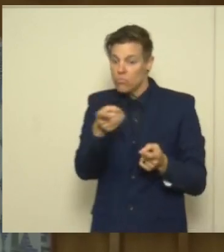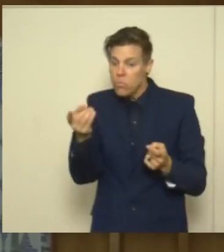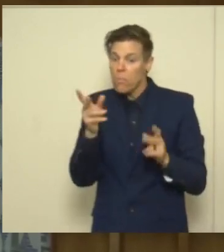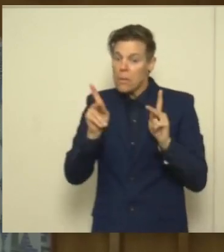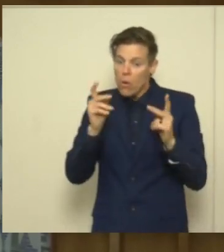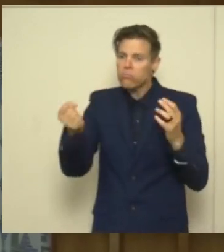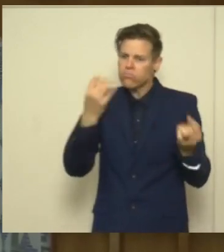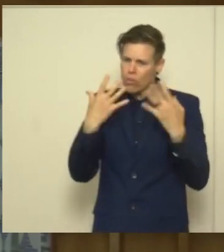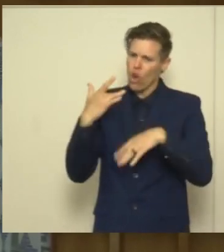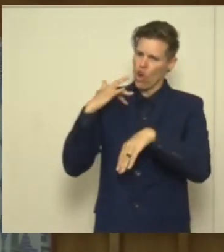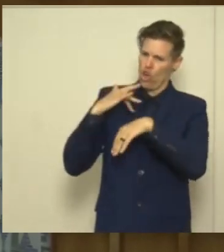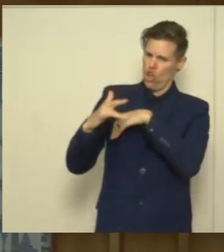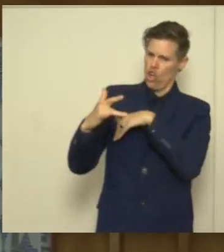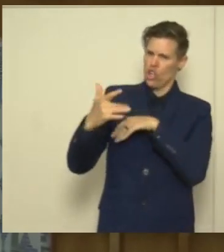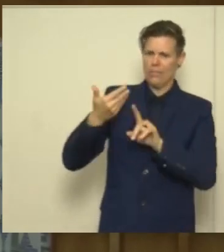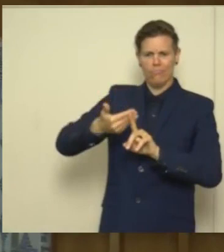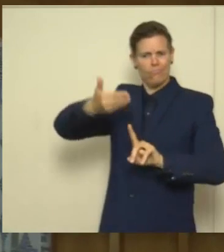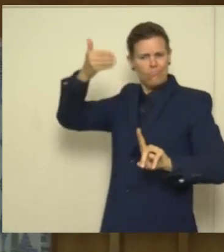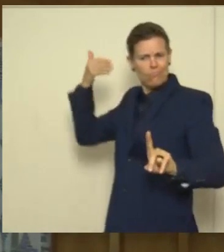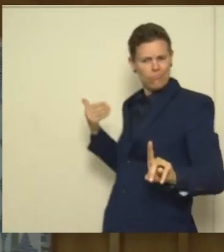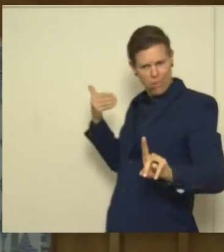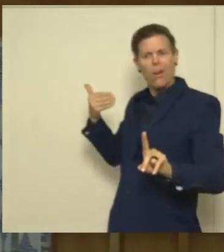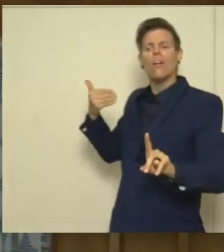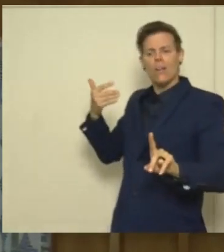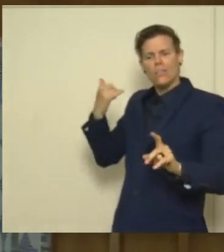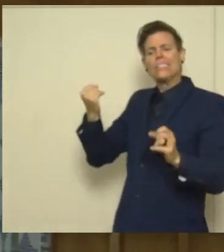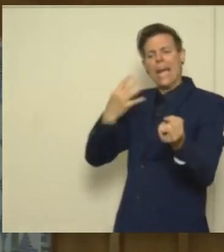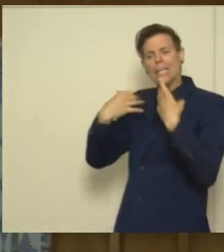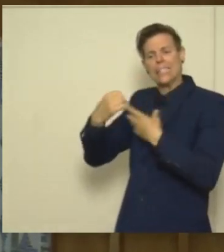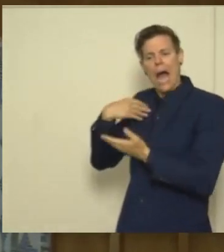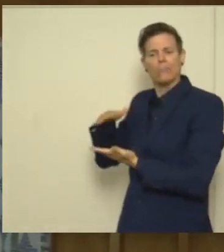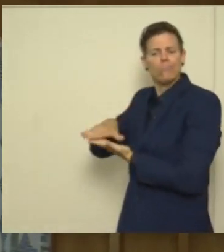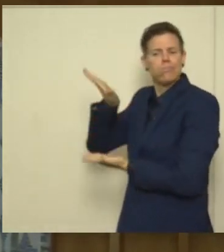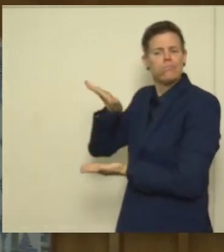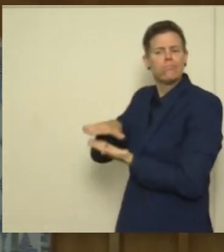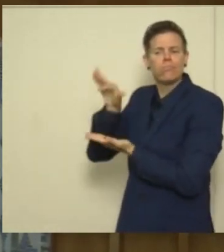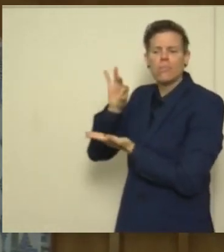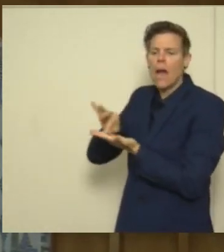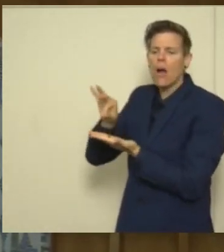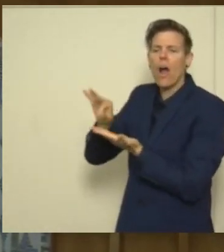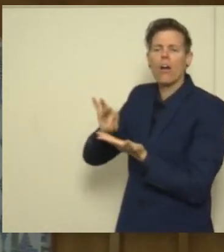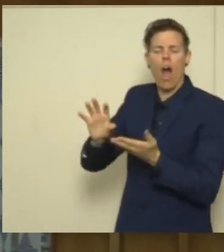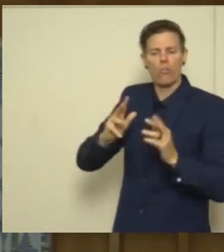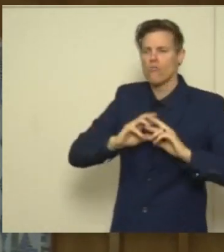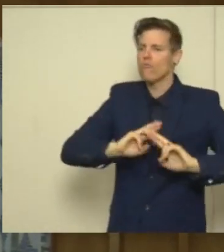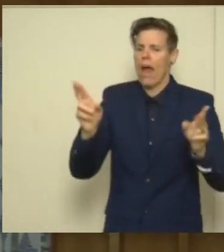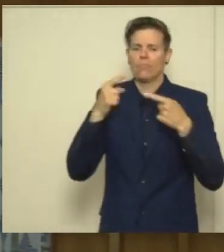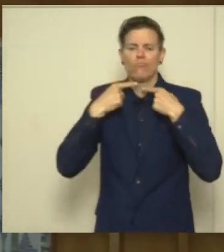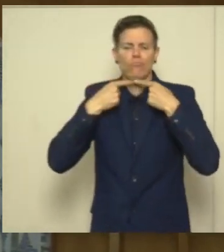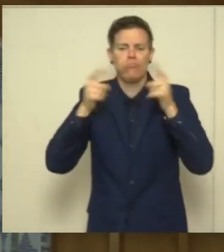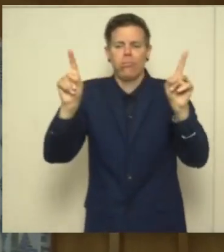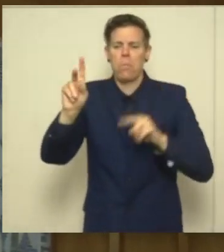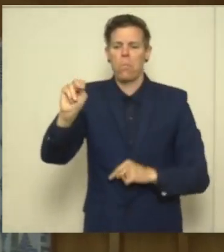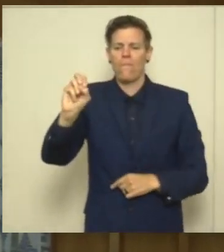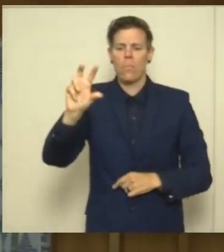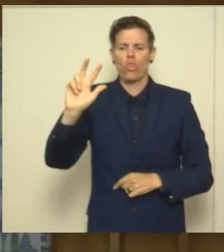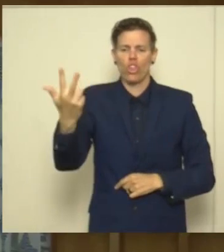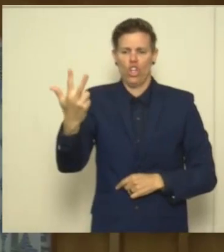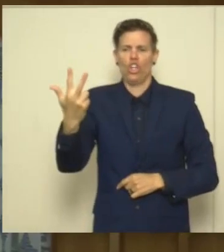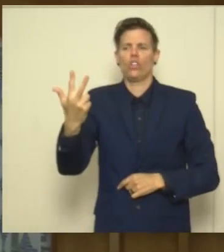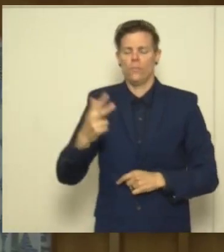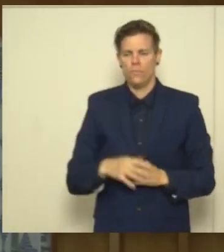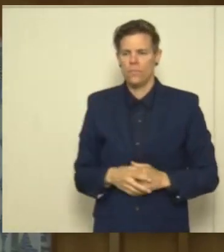of the absentee results tabulated and posted on election night. And there will be some ongoing counting no matter